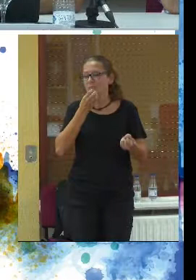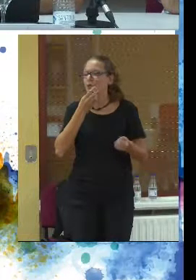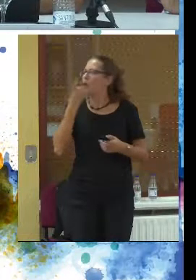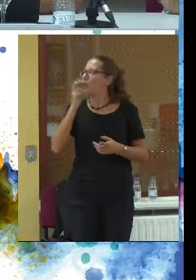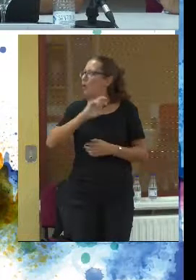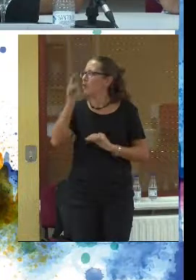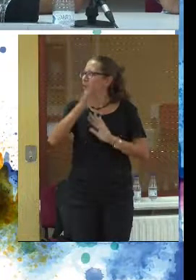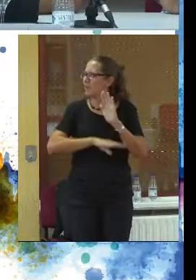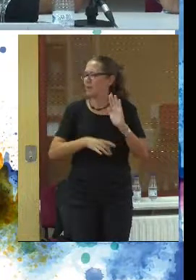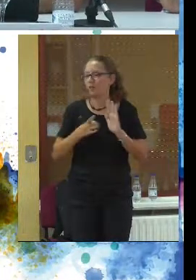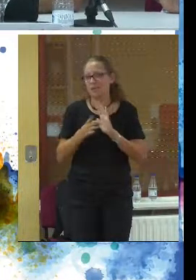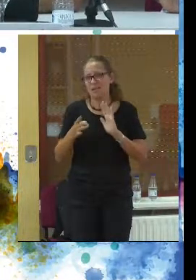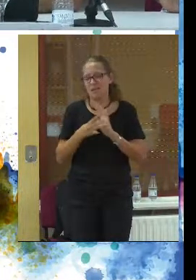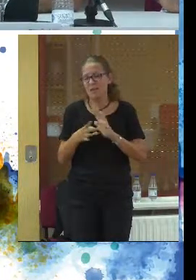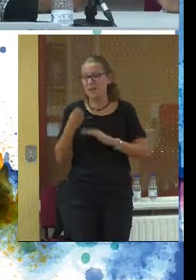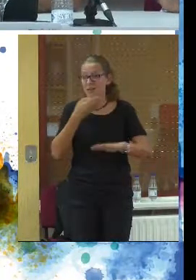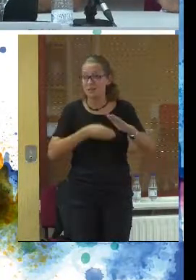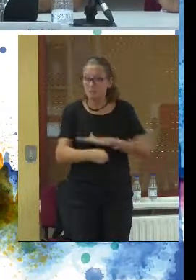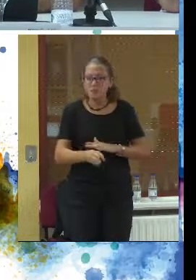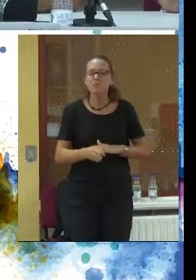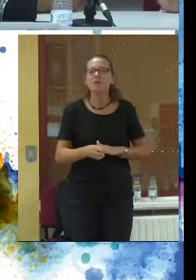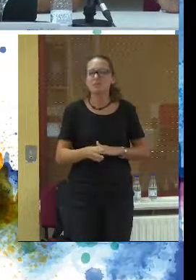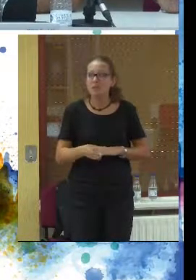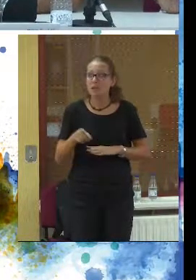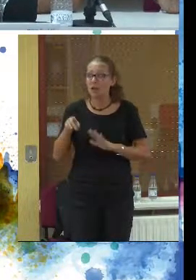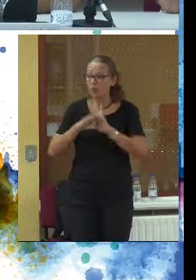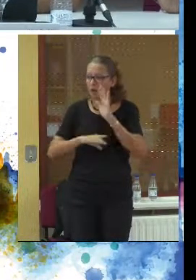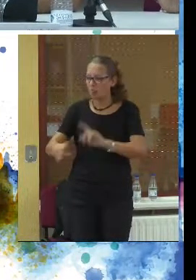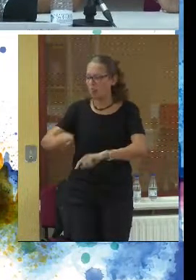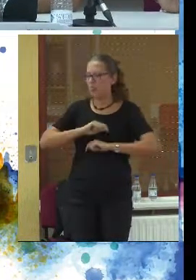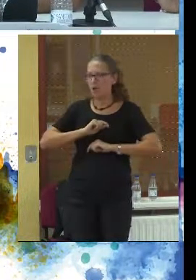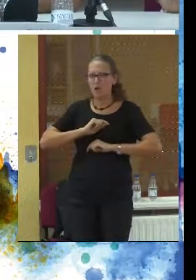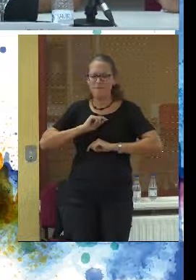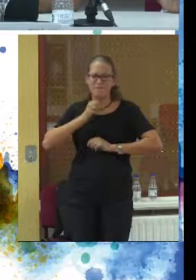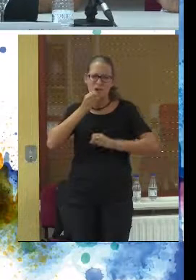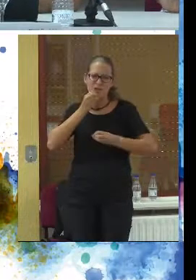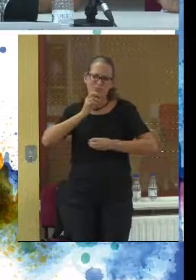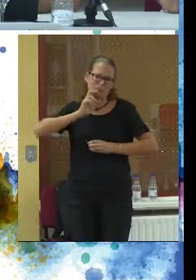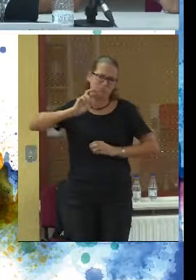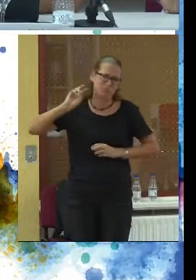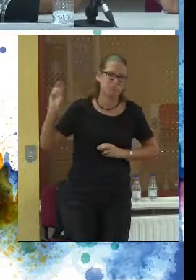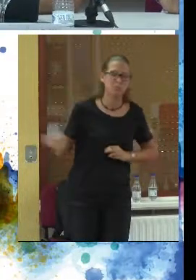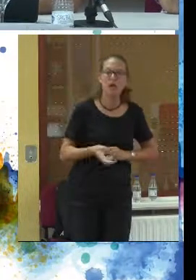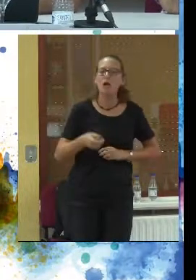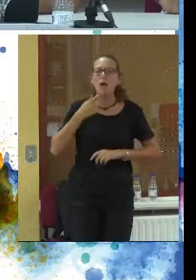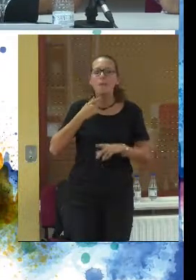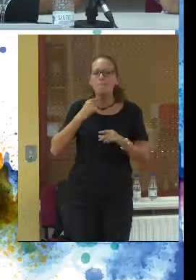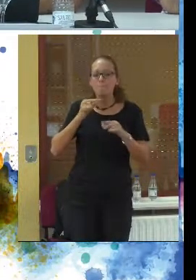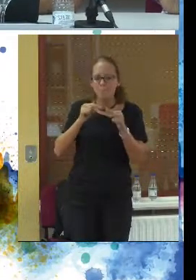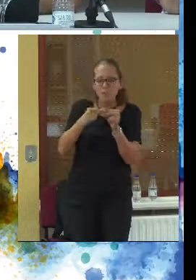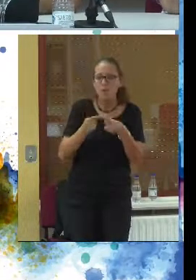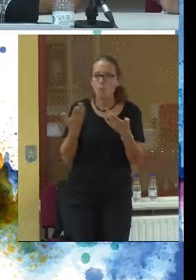Another application we have is the browsing of information. We can see how